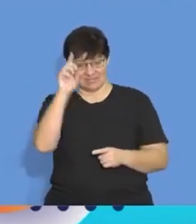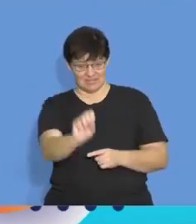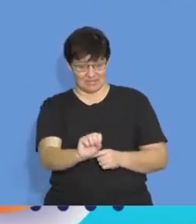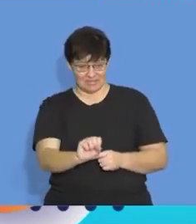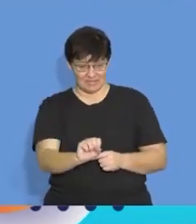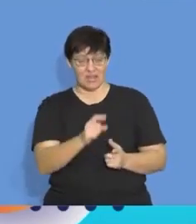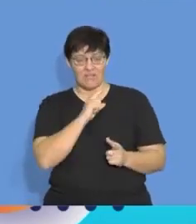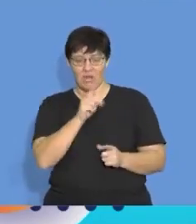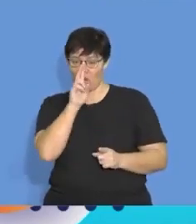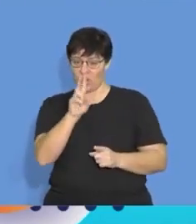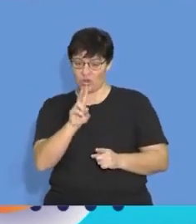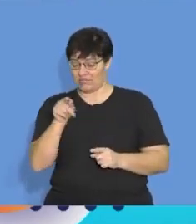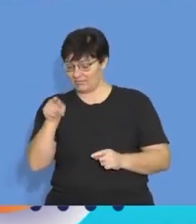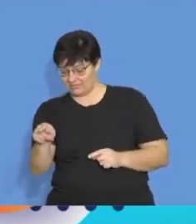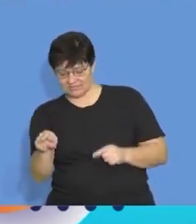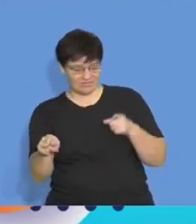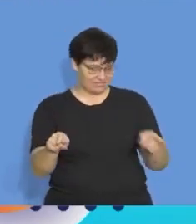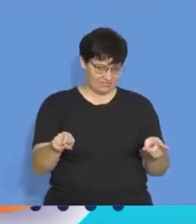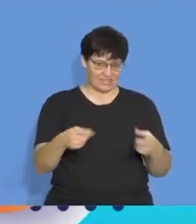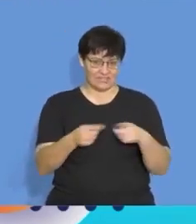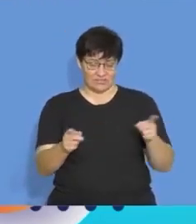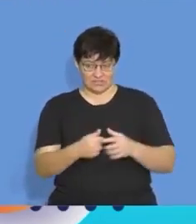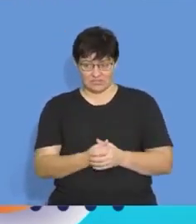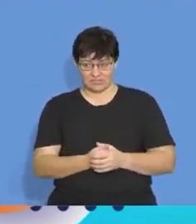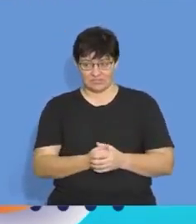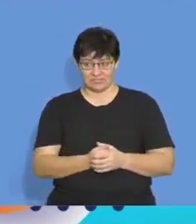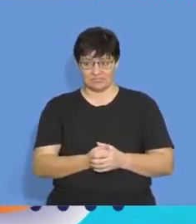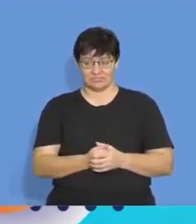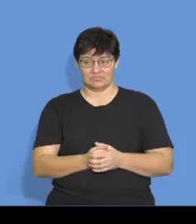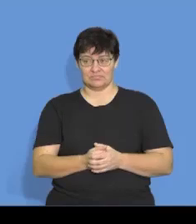looking at periodic and perpetual.